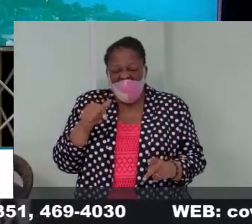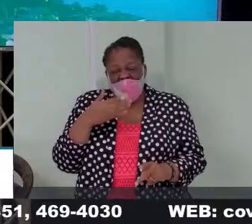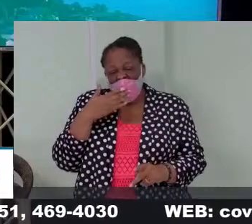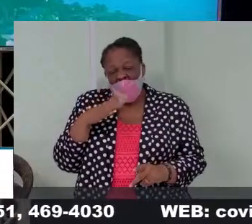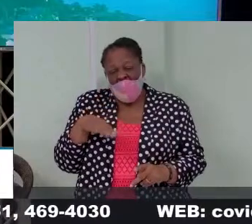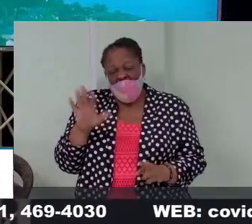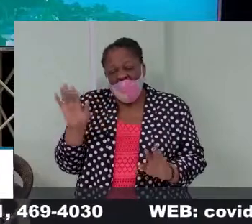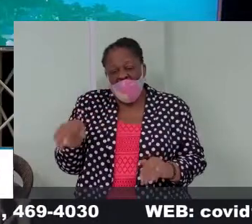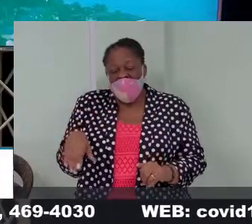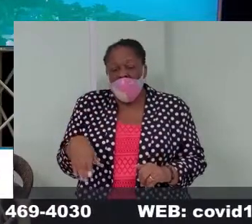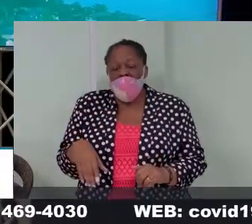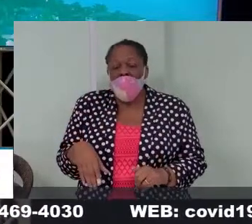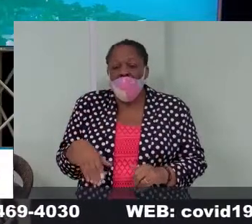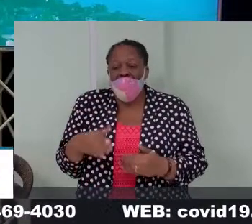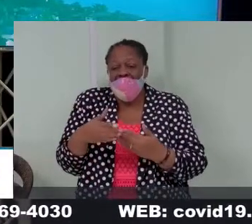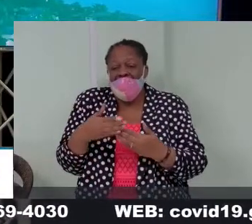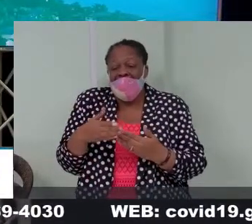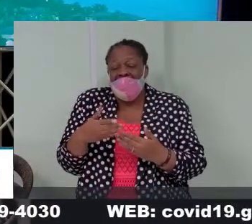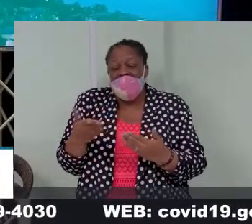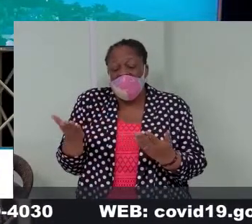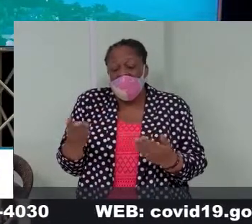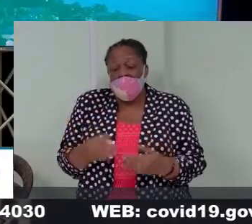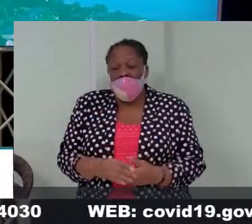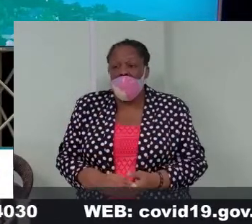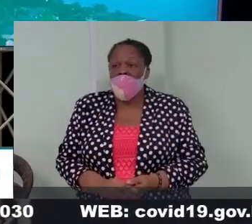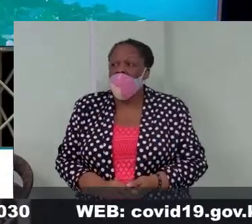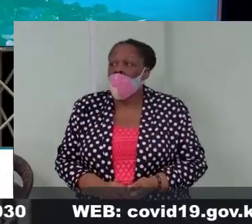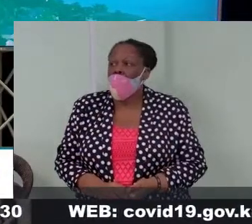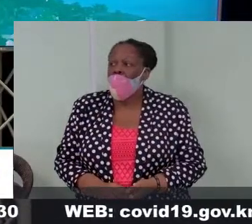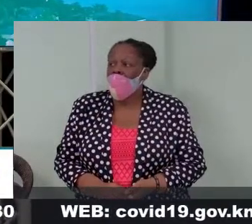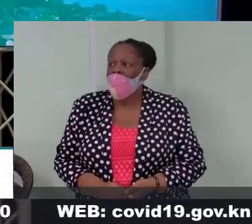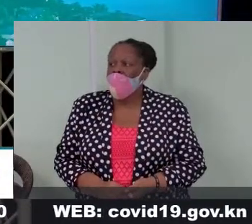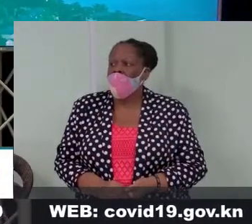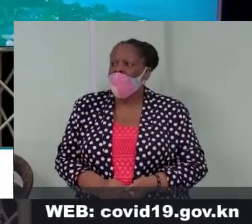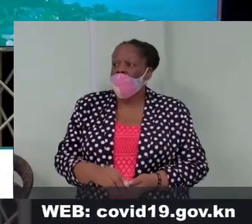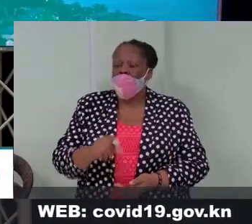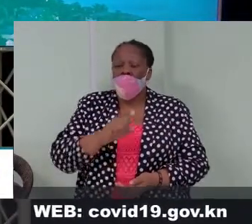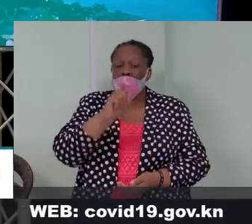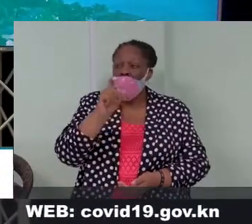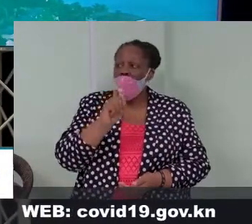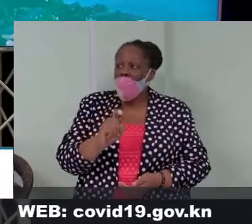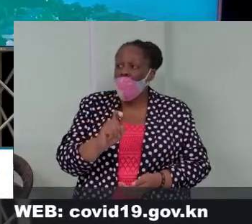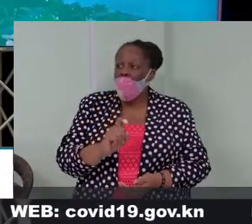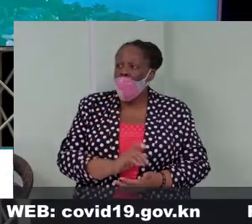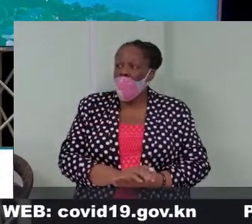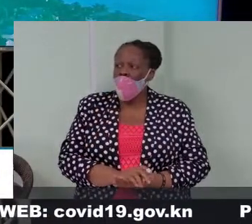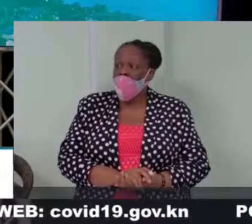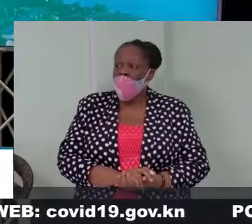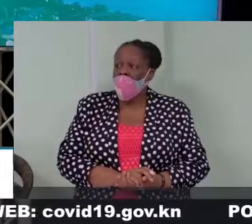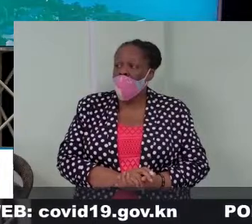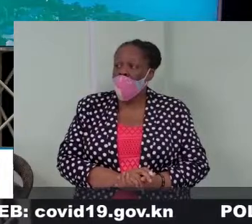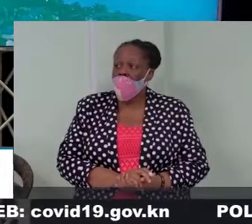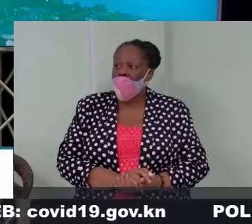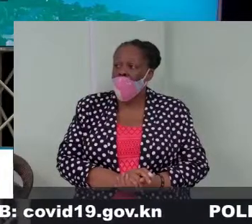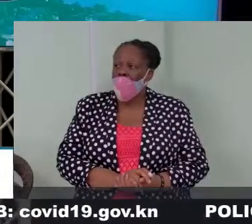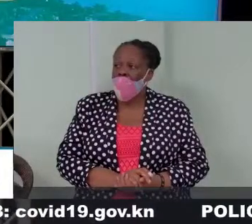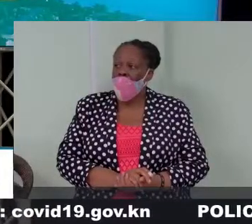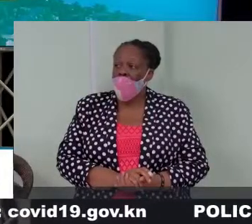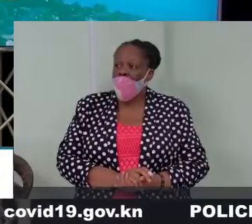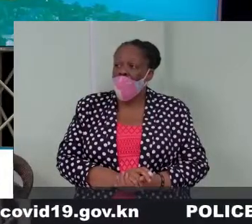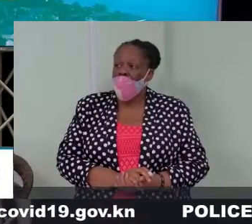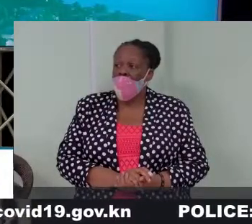Next question is from WinFM. Again, how often are the certified taxi operators,